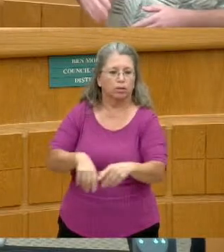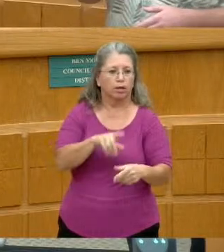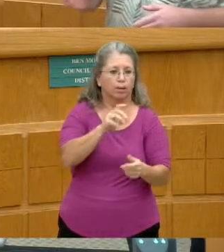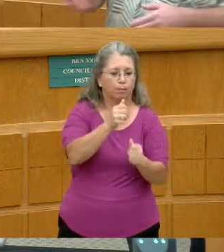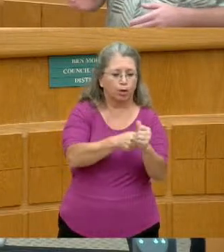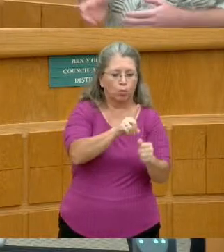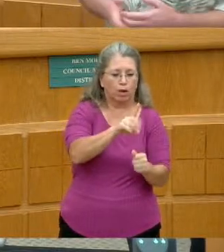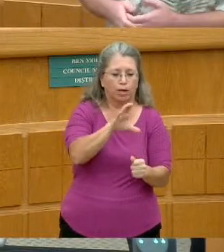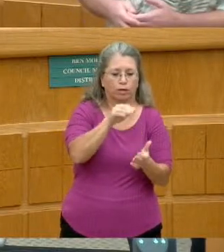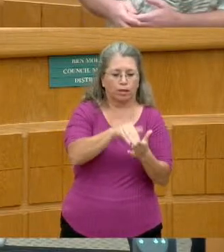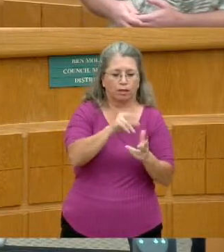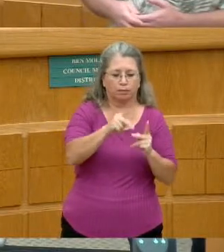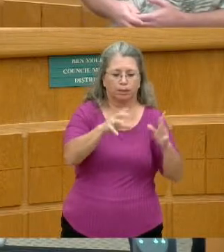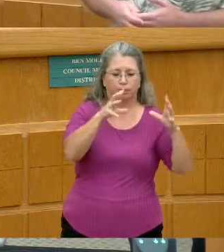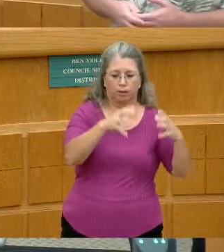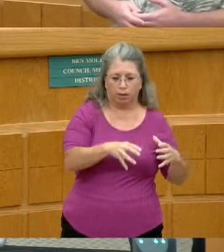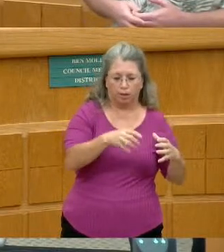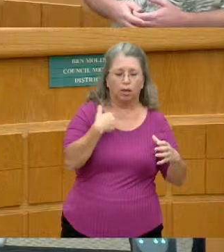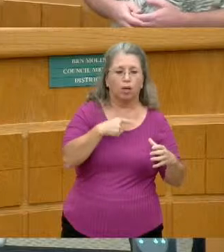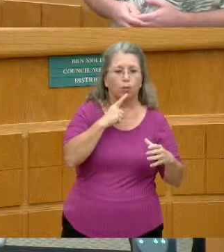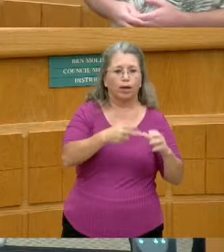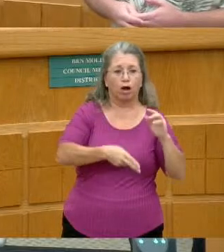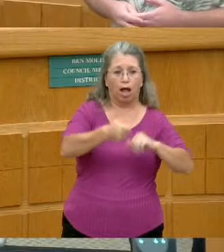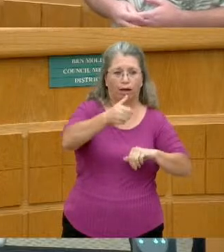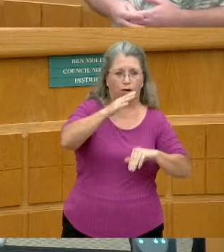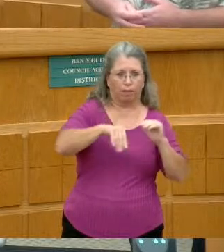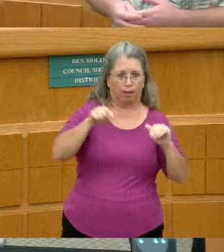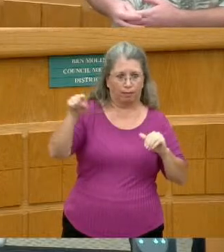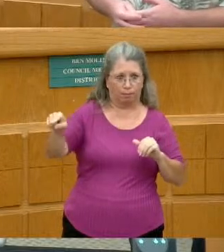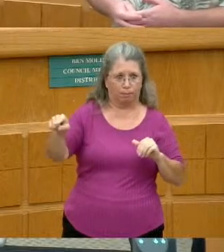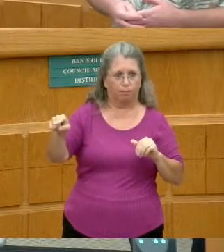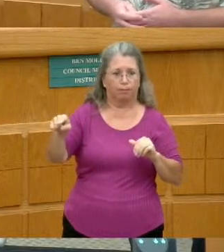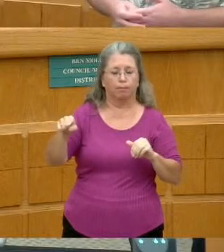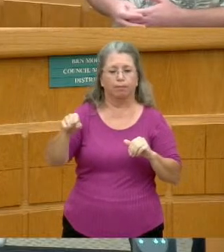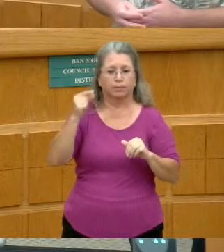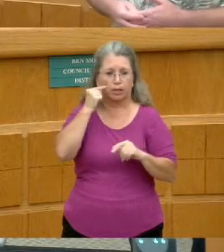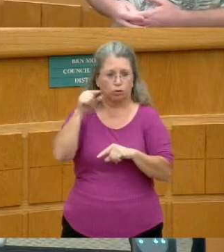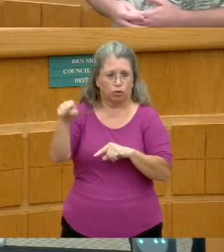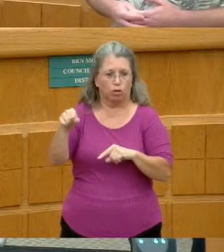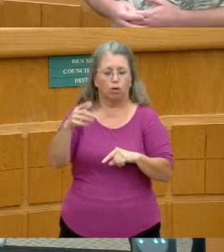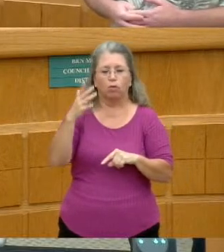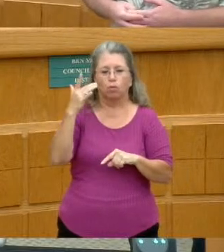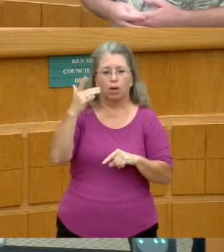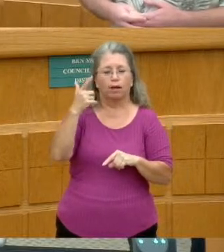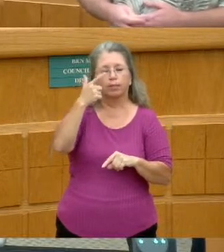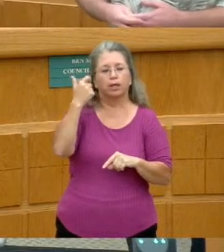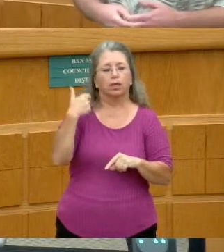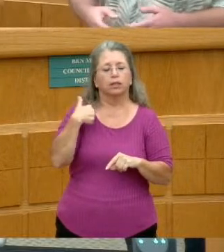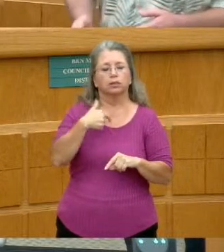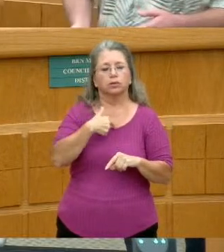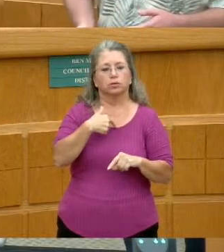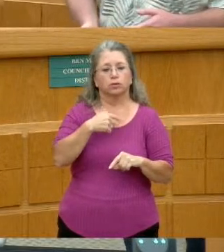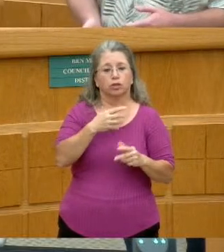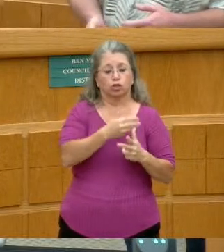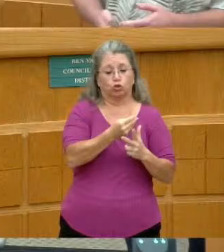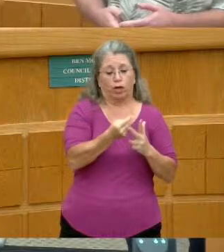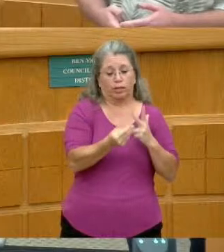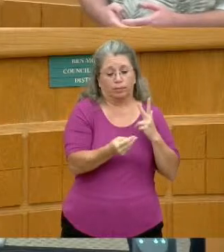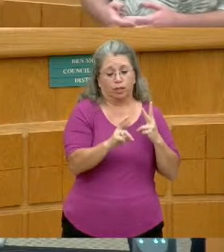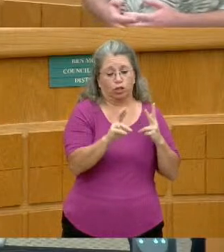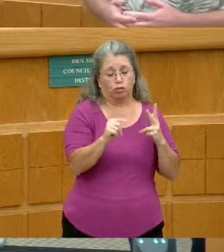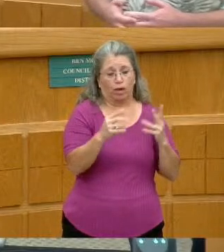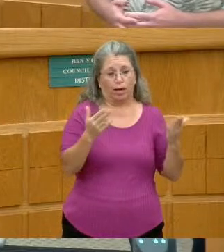respect. The reason why we're higher than them is that the transmission rate here in the coastal bend